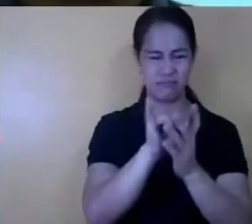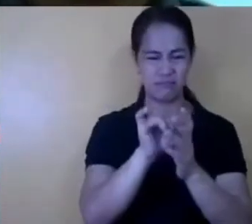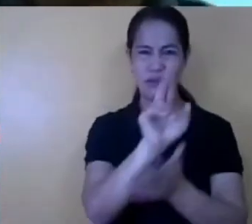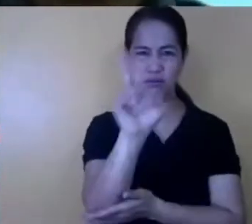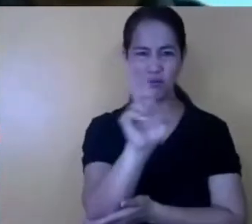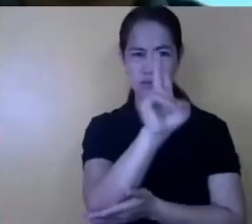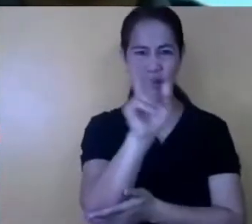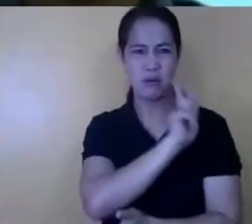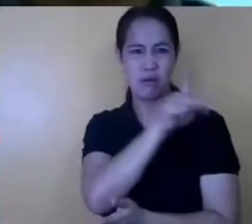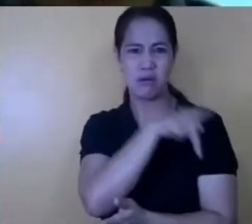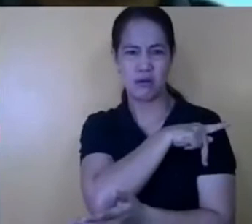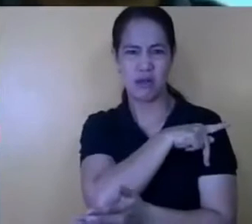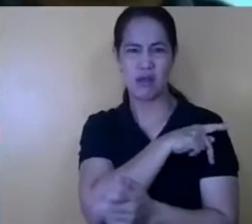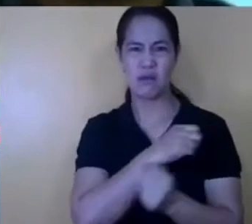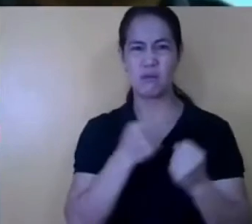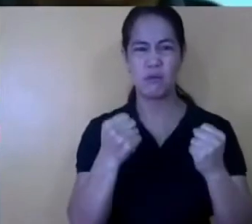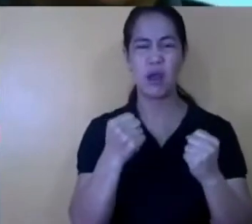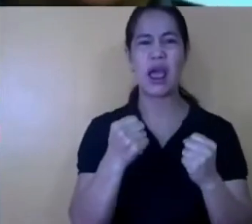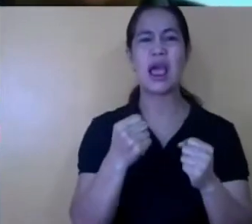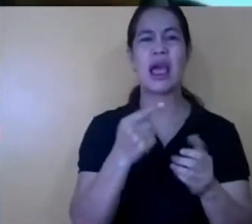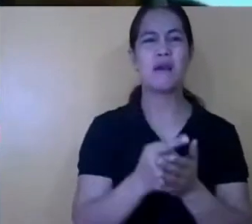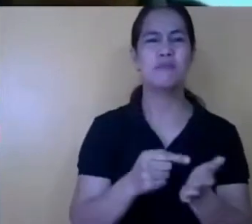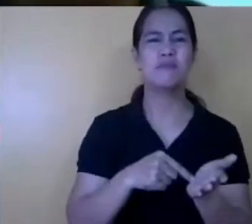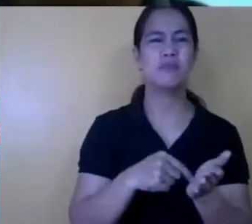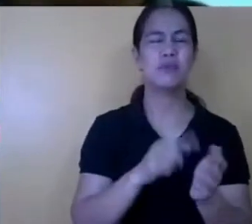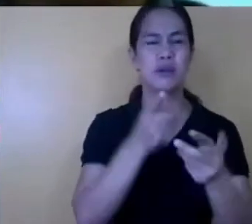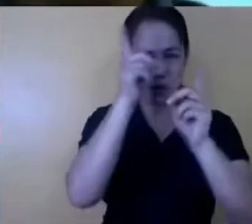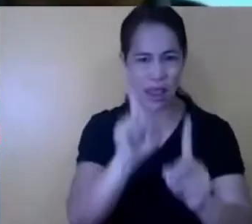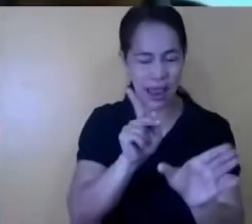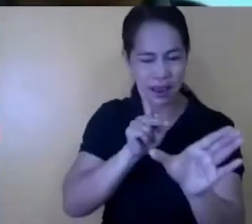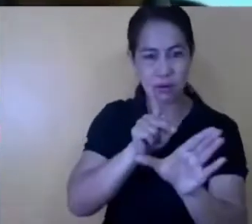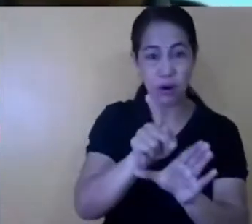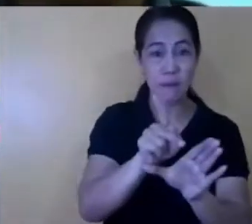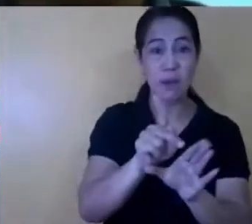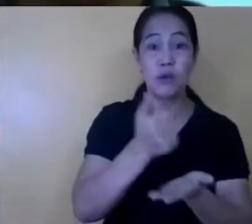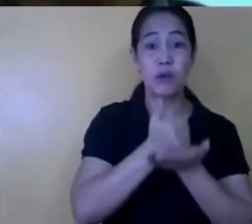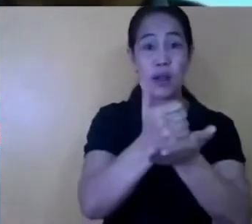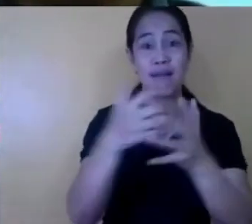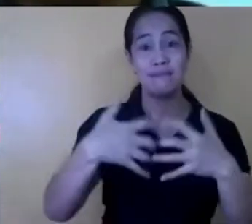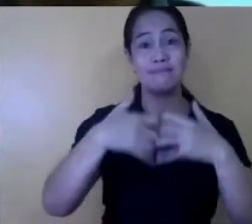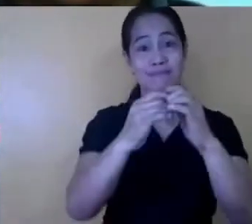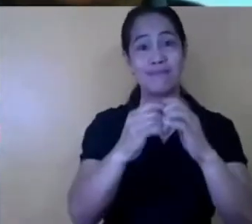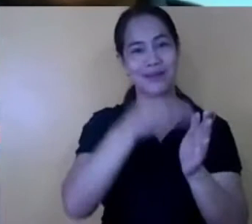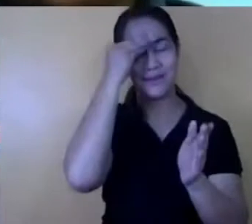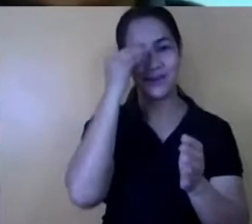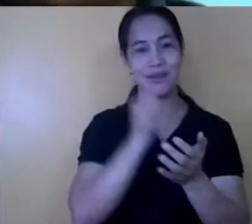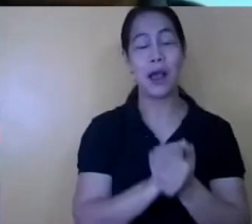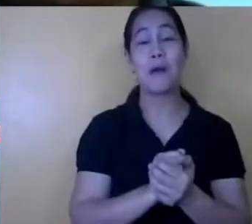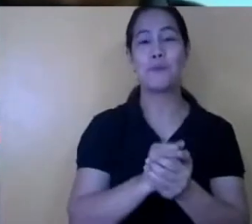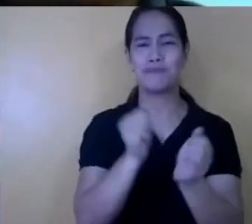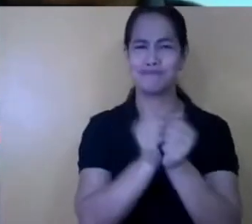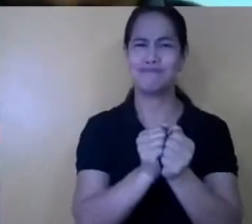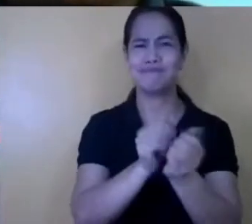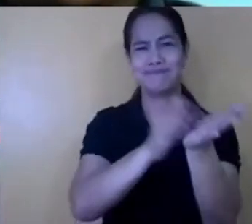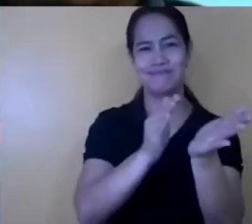strengths to uphold the dignity of teaching as a profession to help build a positive teaching and learning culture within the school. We have here